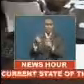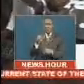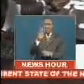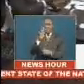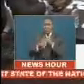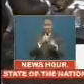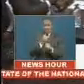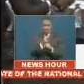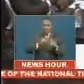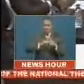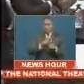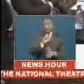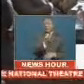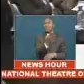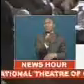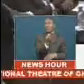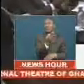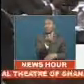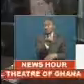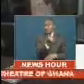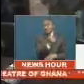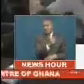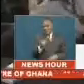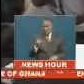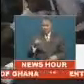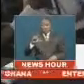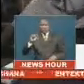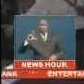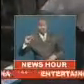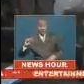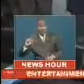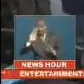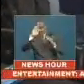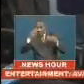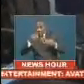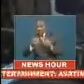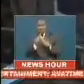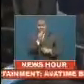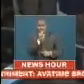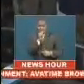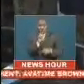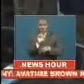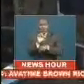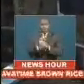from 2015. He said the project will have a strong focus on private sector development and inclusion.